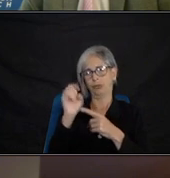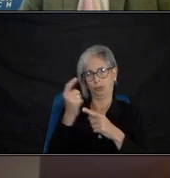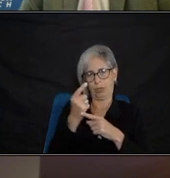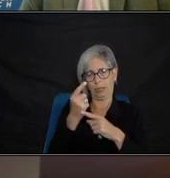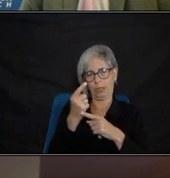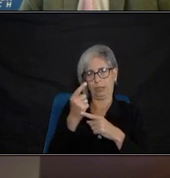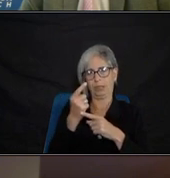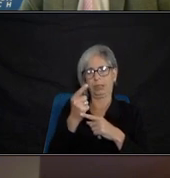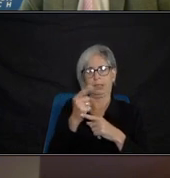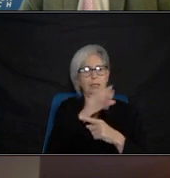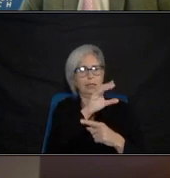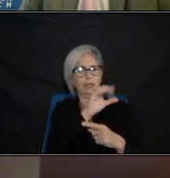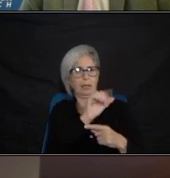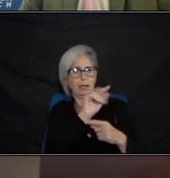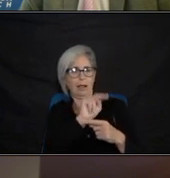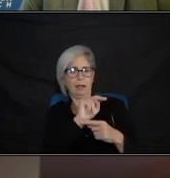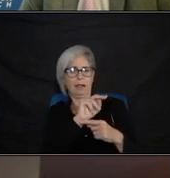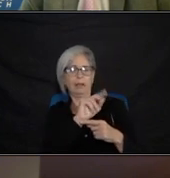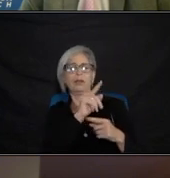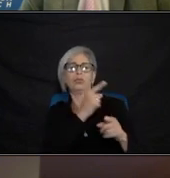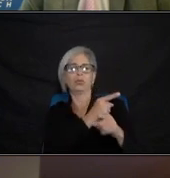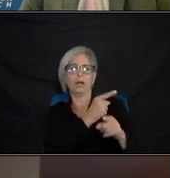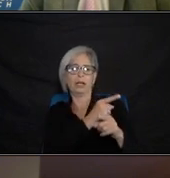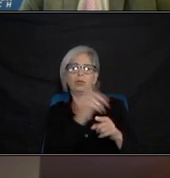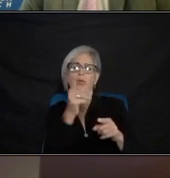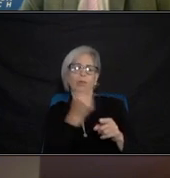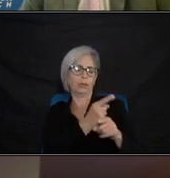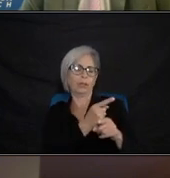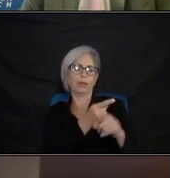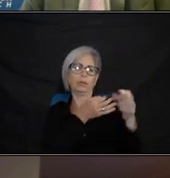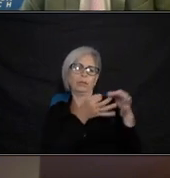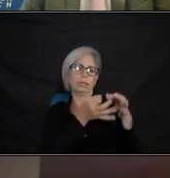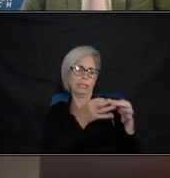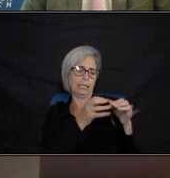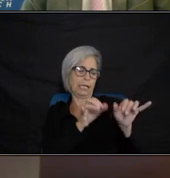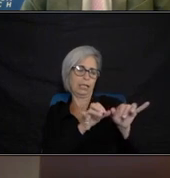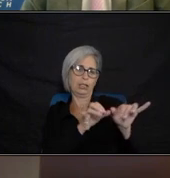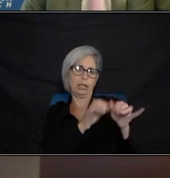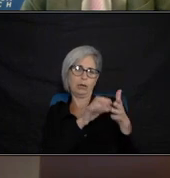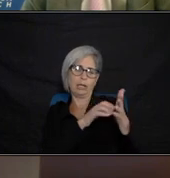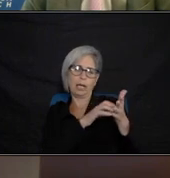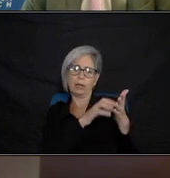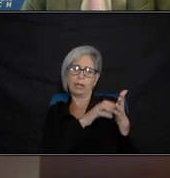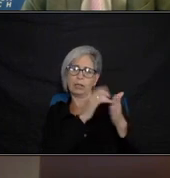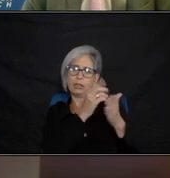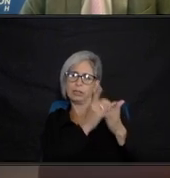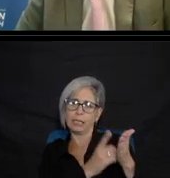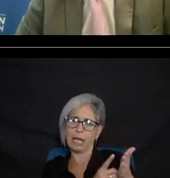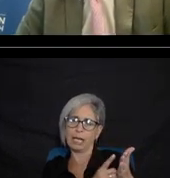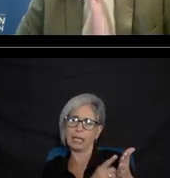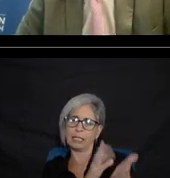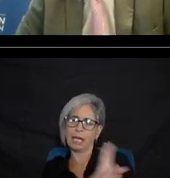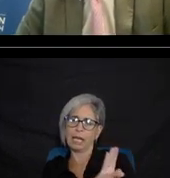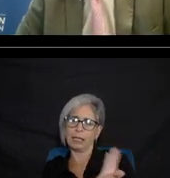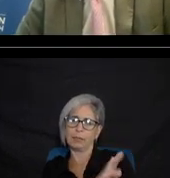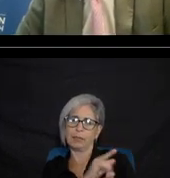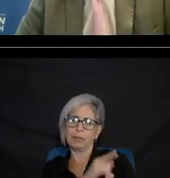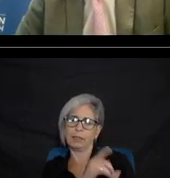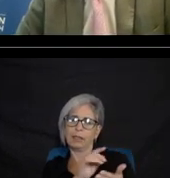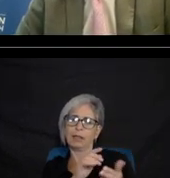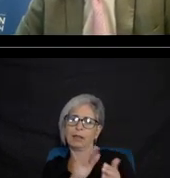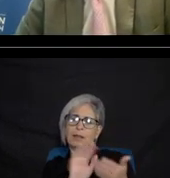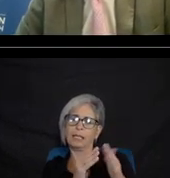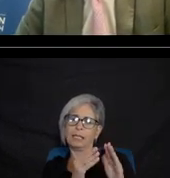The Colin Groff, Assistant City Manager, yes, you are correct. Those are detailed engineering calculations and design documents that the city will